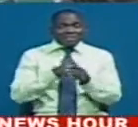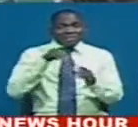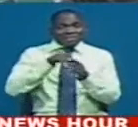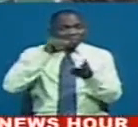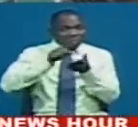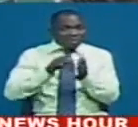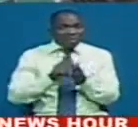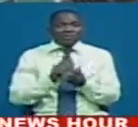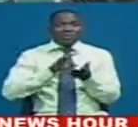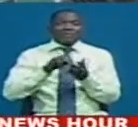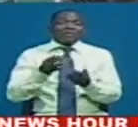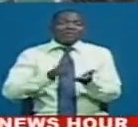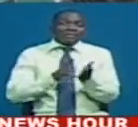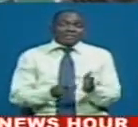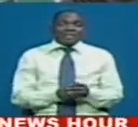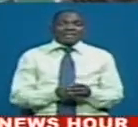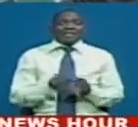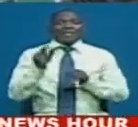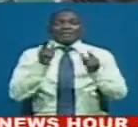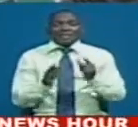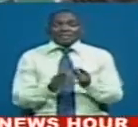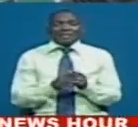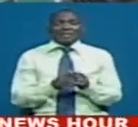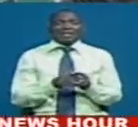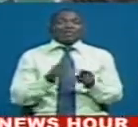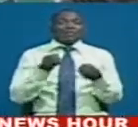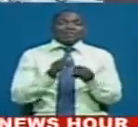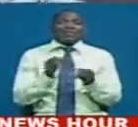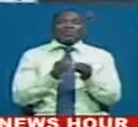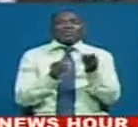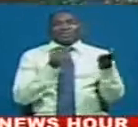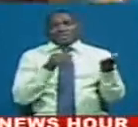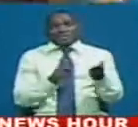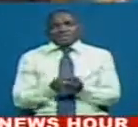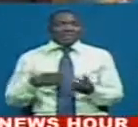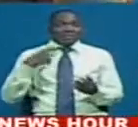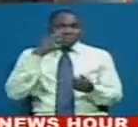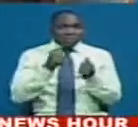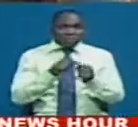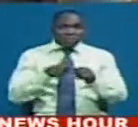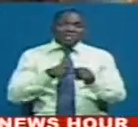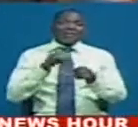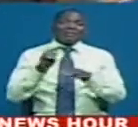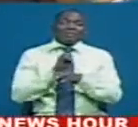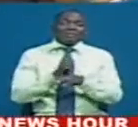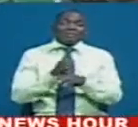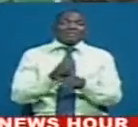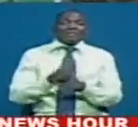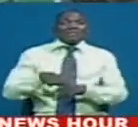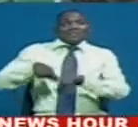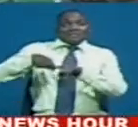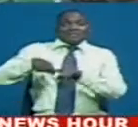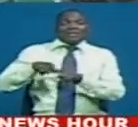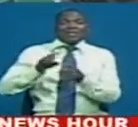as internal auditors, college registrars, librarians, maintenance officers, to mention a few. Since the embargo on recruitment 6 years